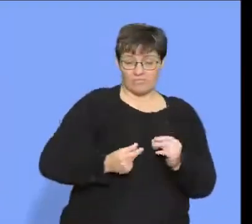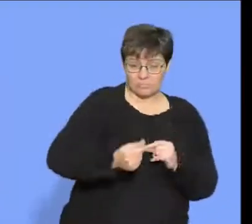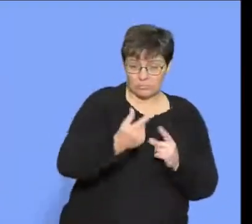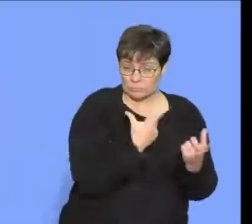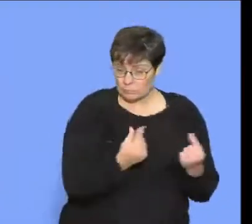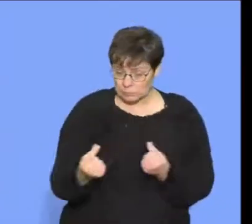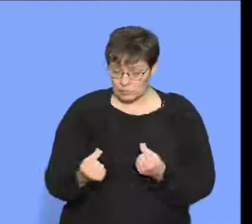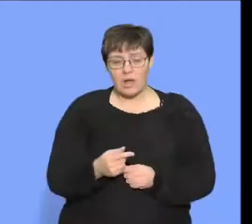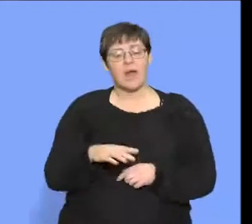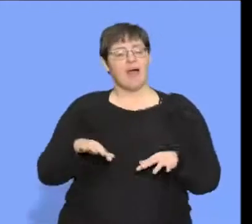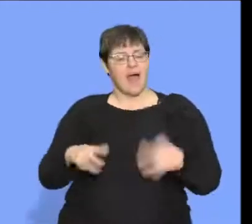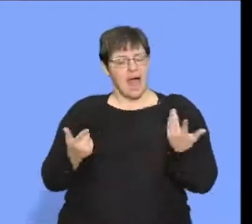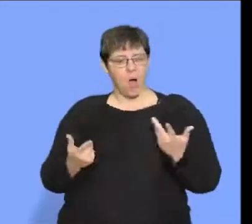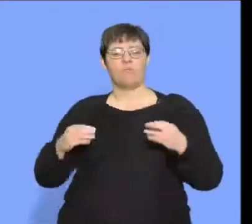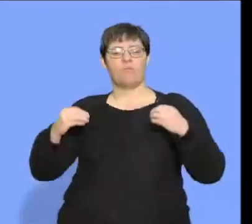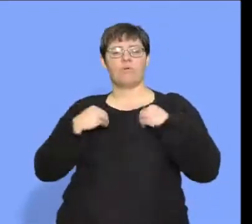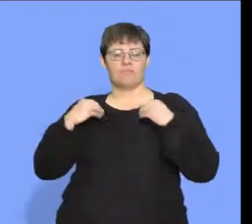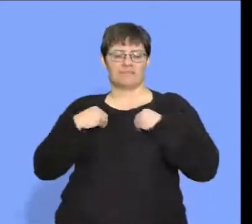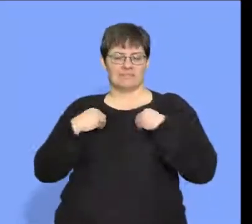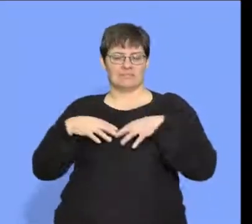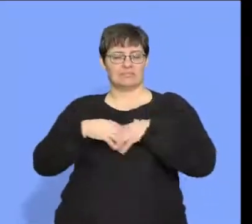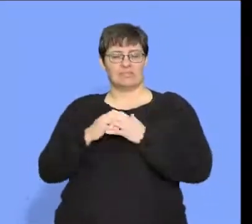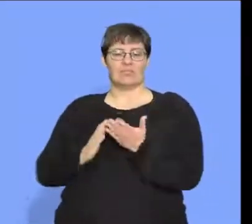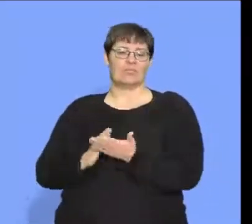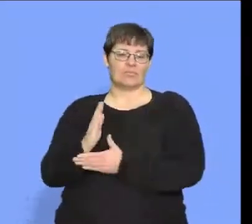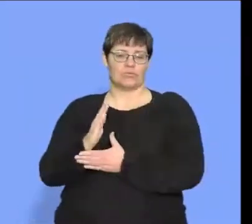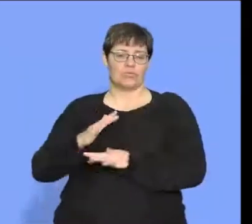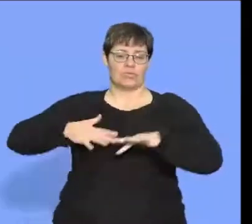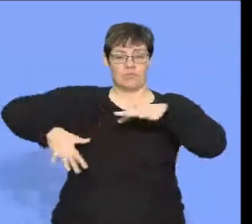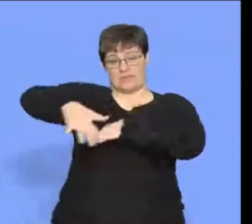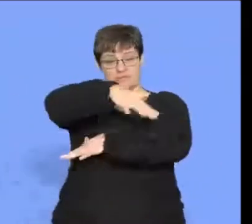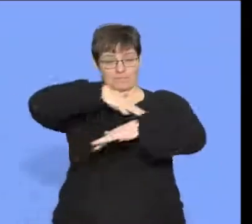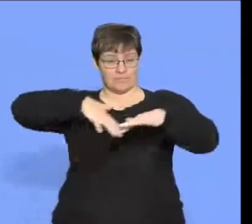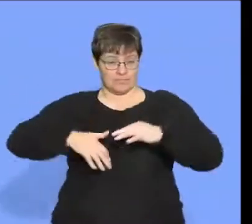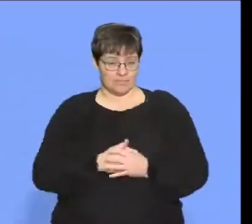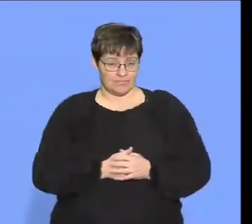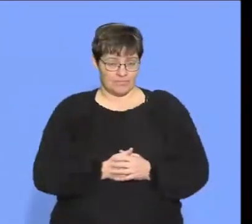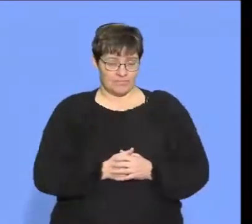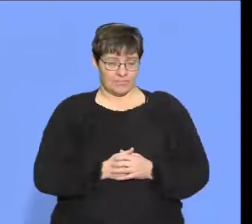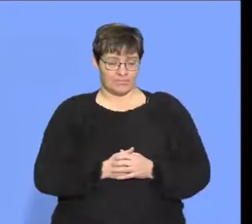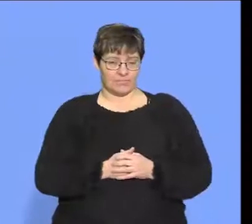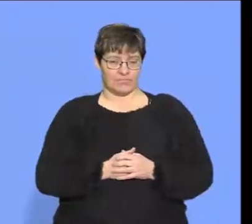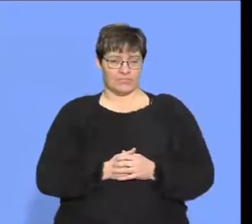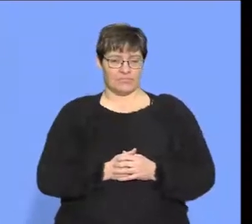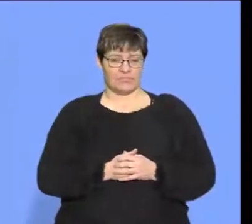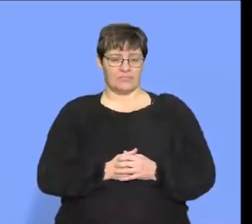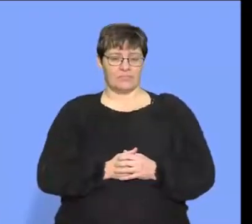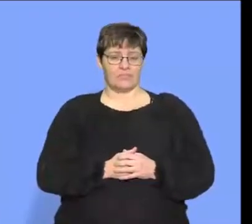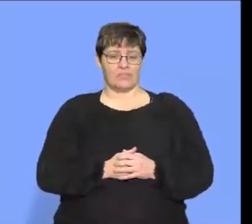is traveling and how it propagates through space.